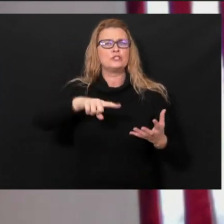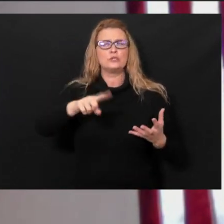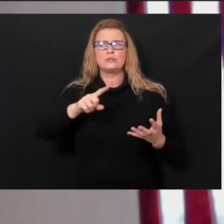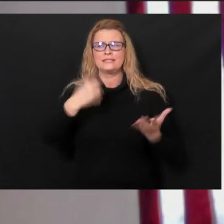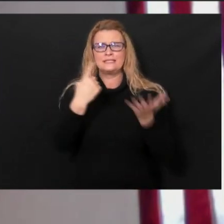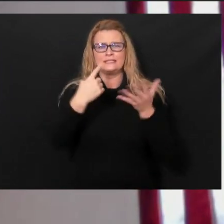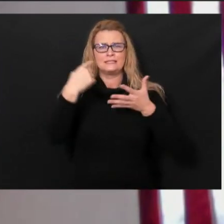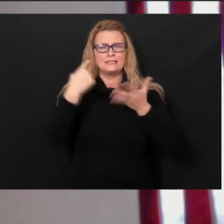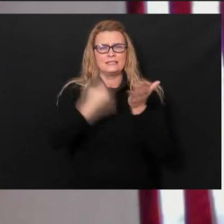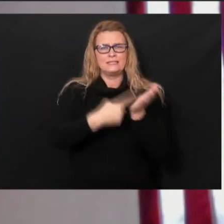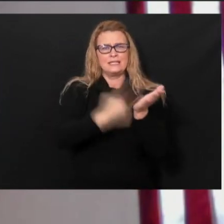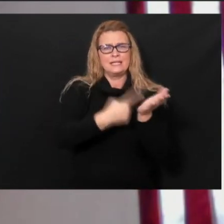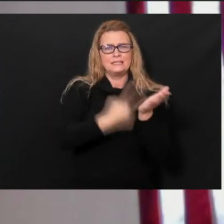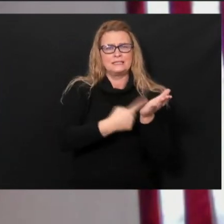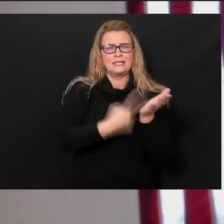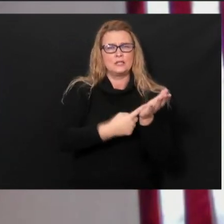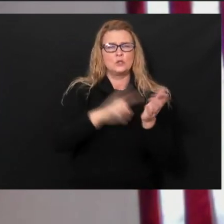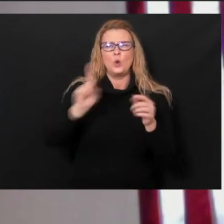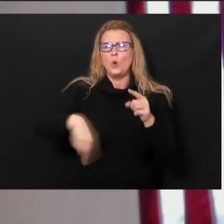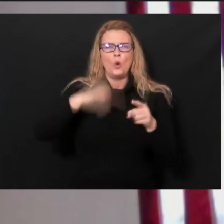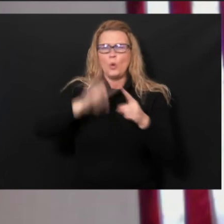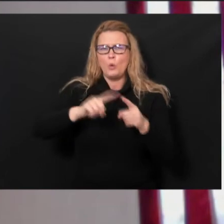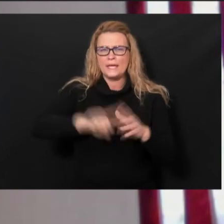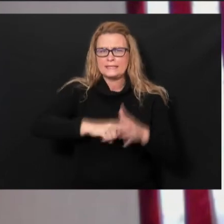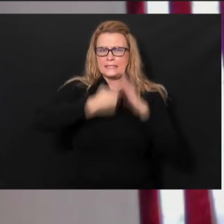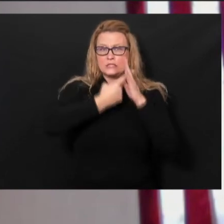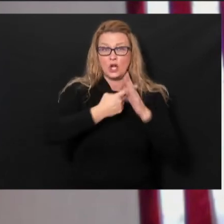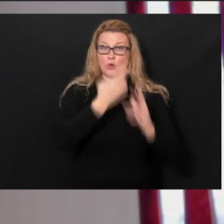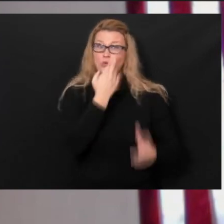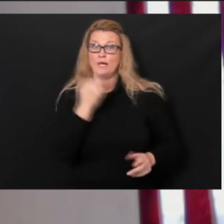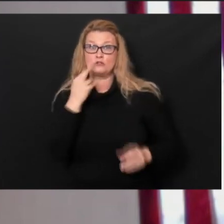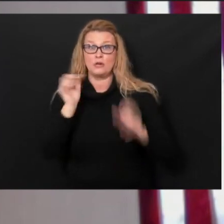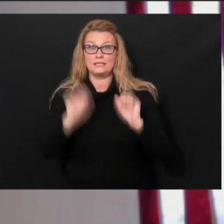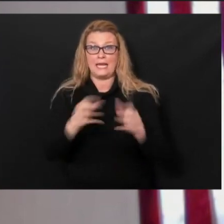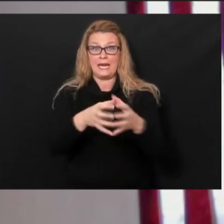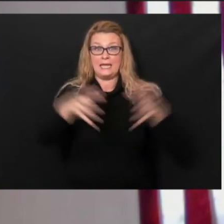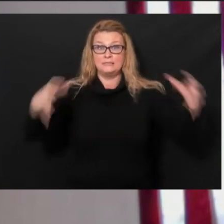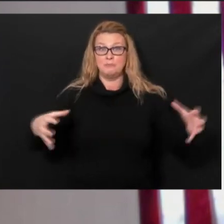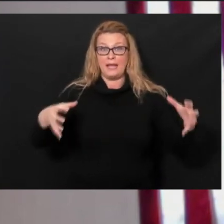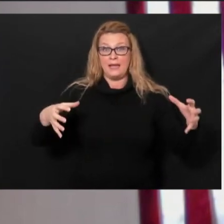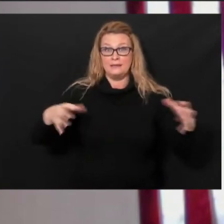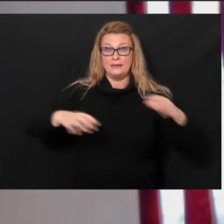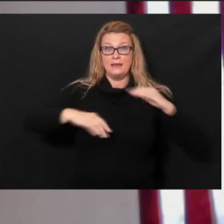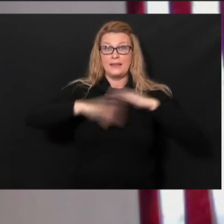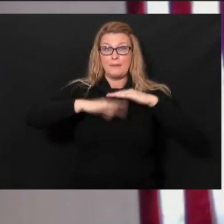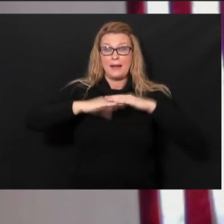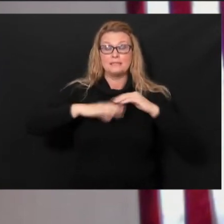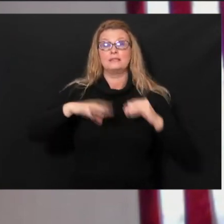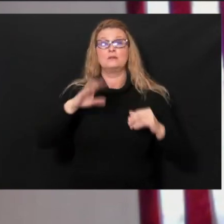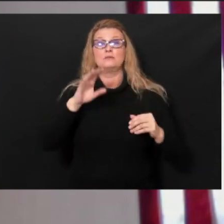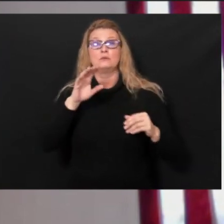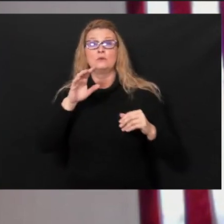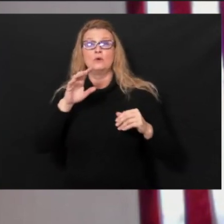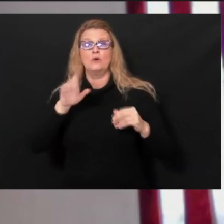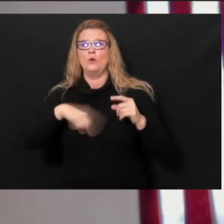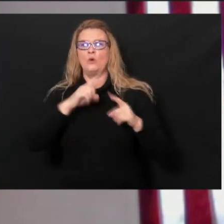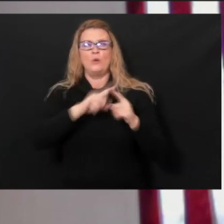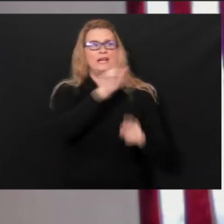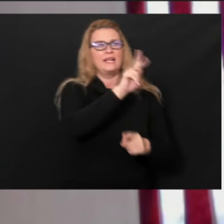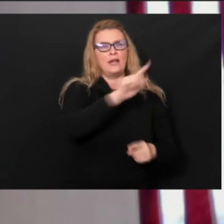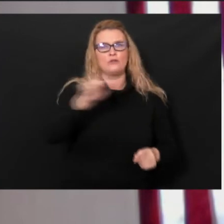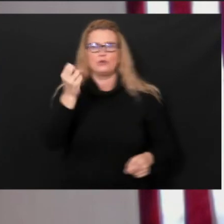changes and say when they go into effect. When can restaurants expand their capacity? When are we trying to get the K through 12 kids